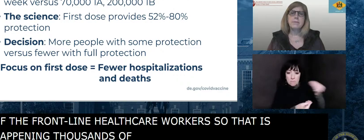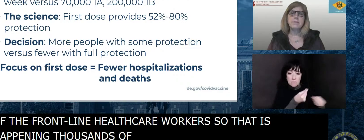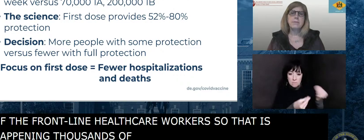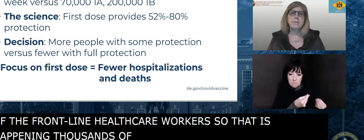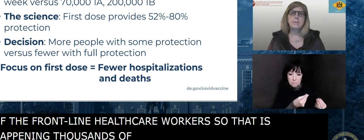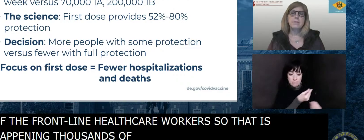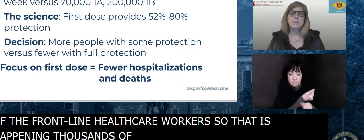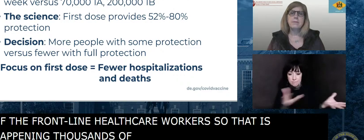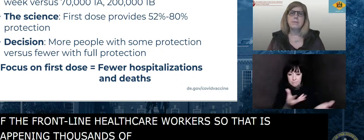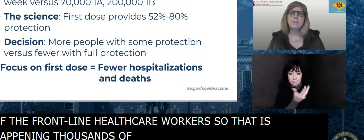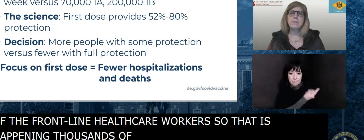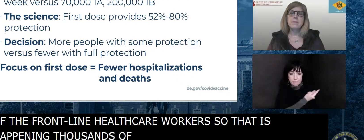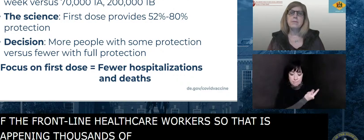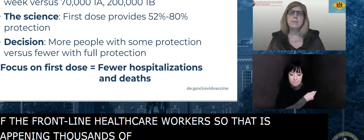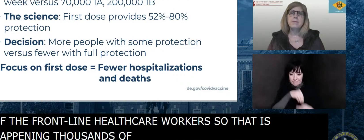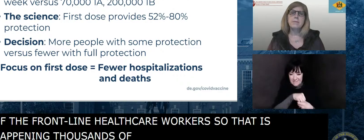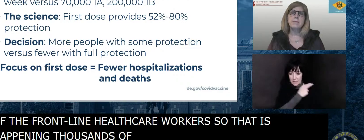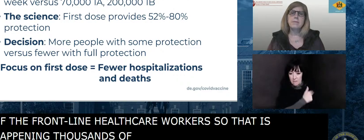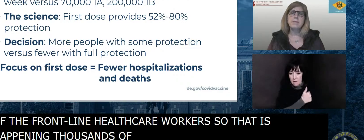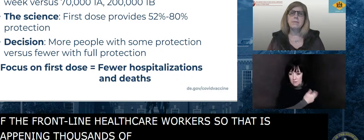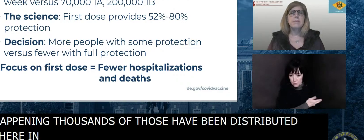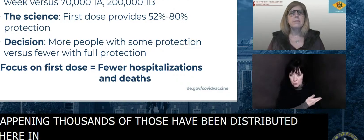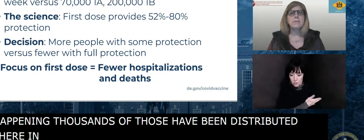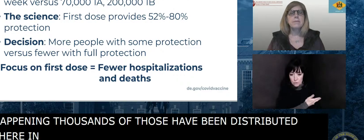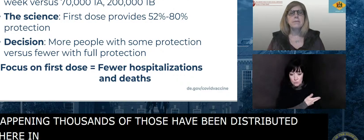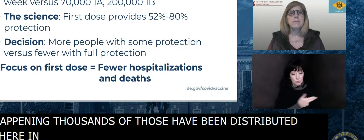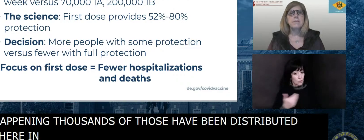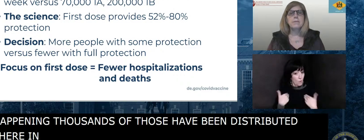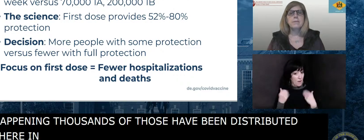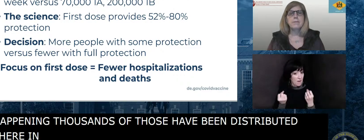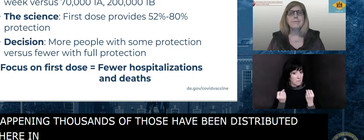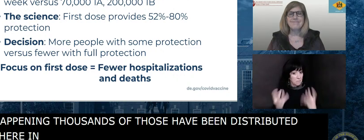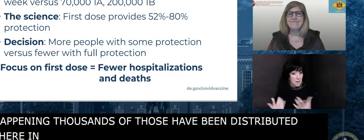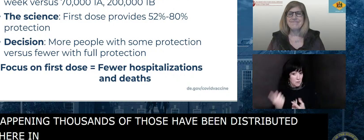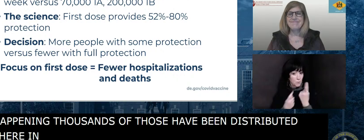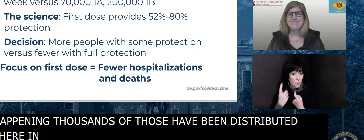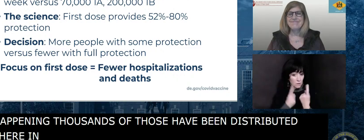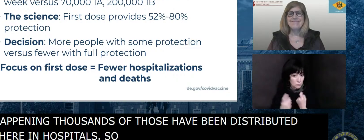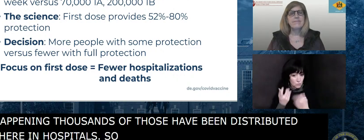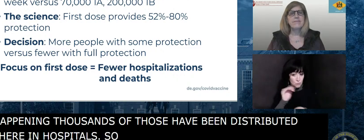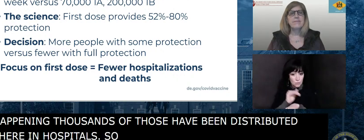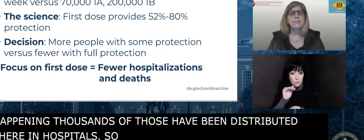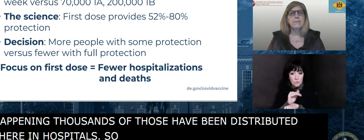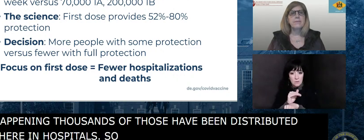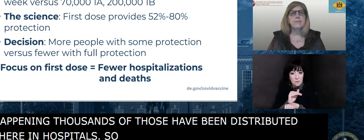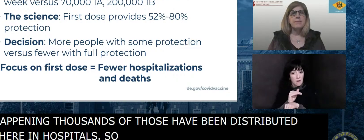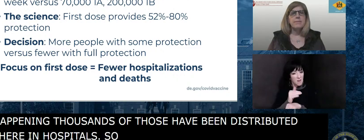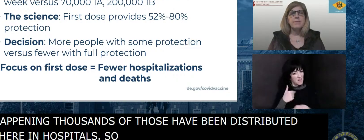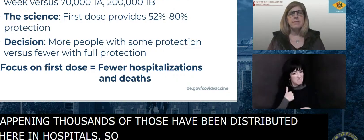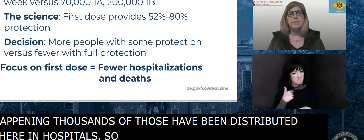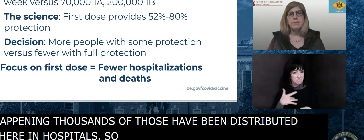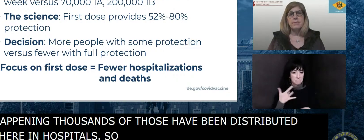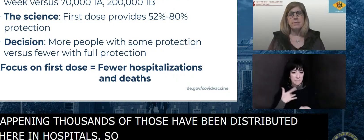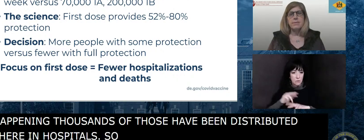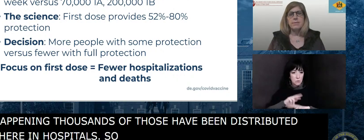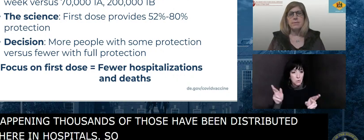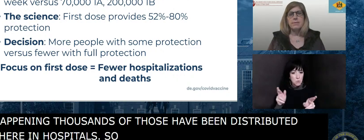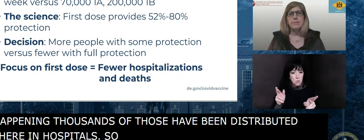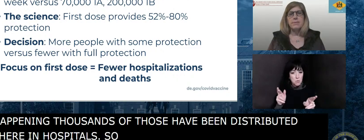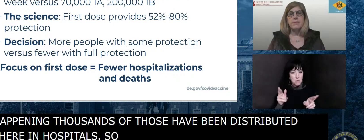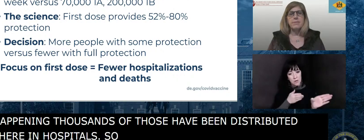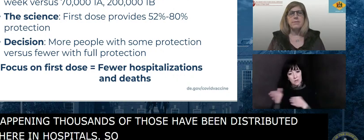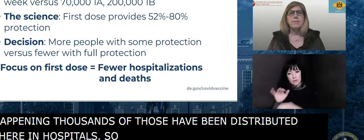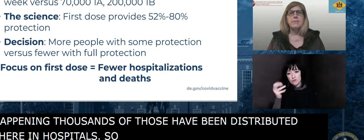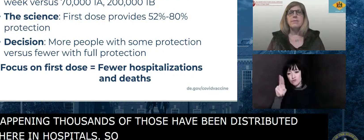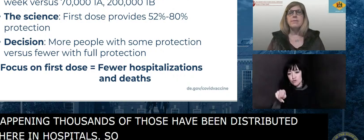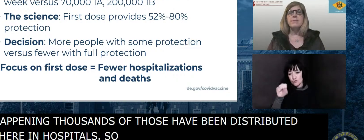distributed there in the hospitals. So we've got a lot of questions, and why don't we go? We have John Starkey here. You'll